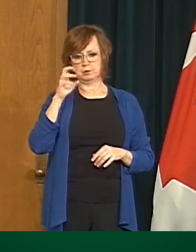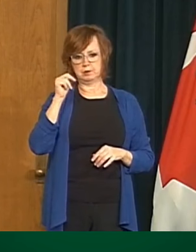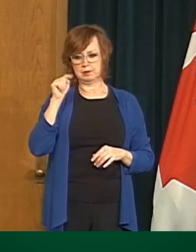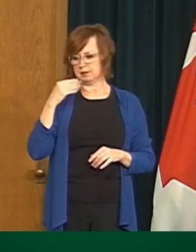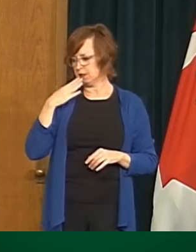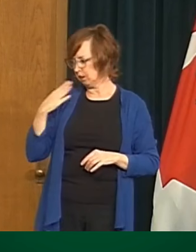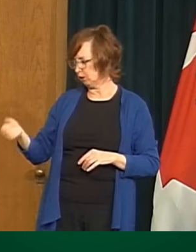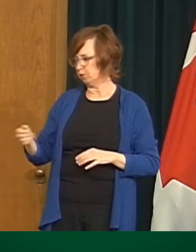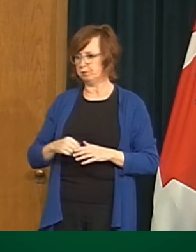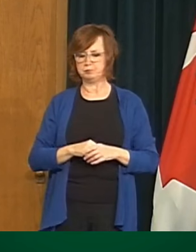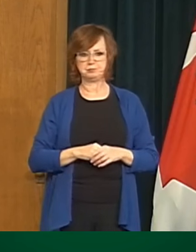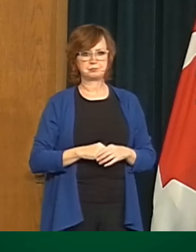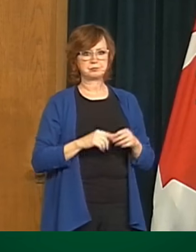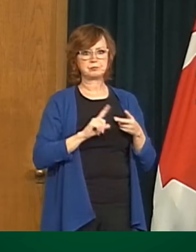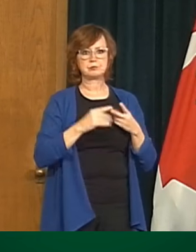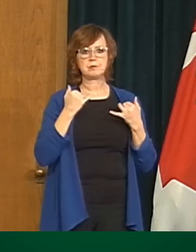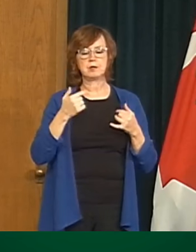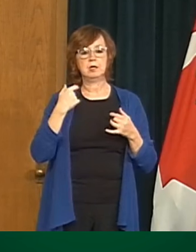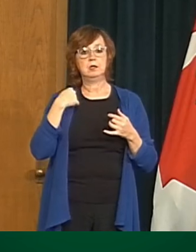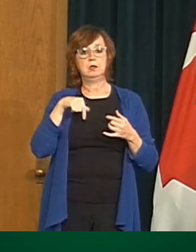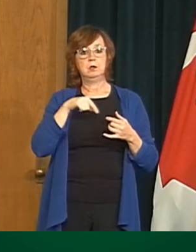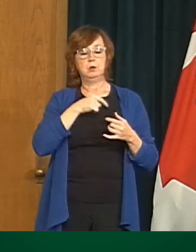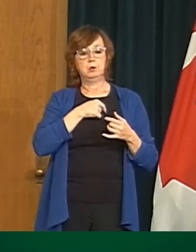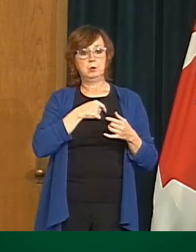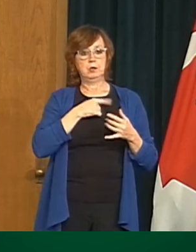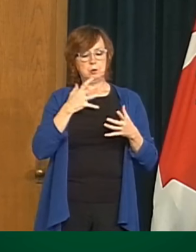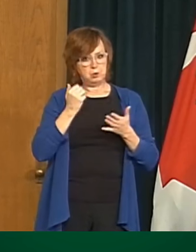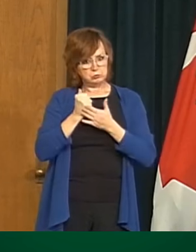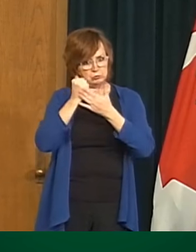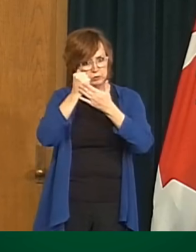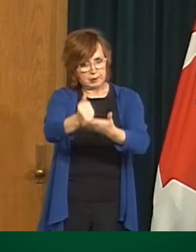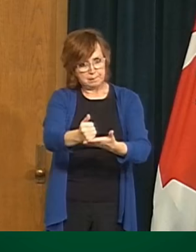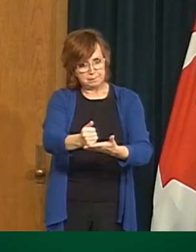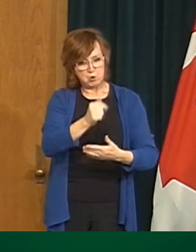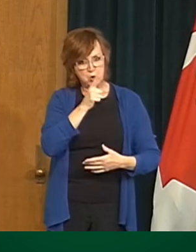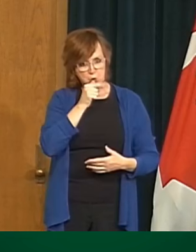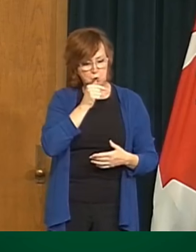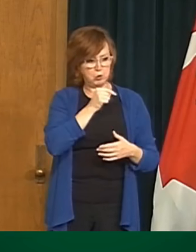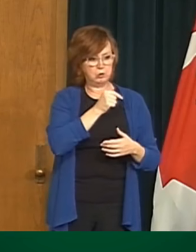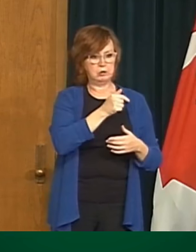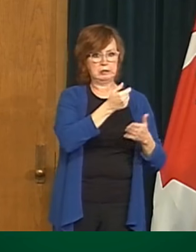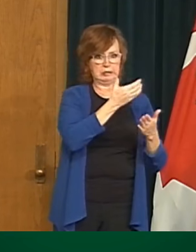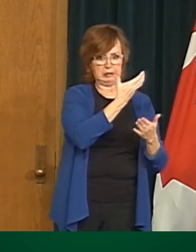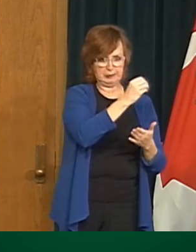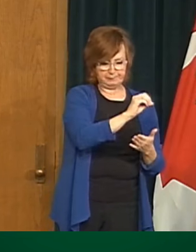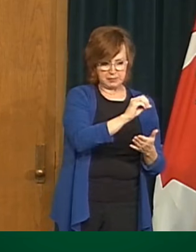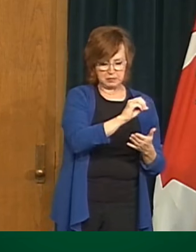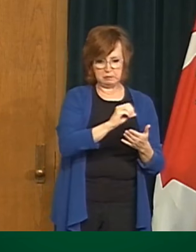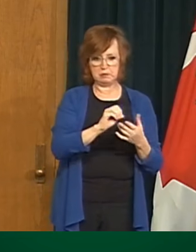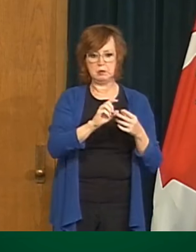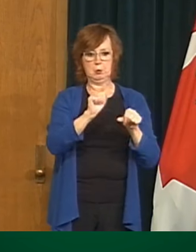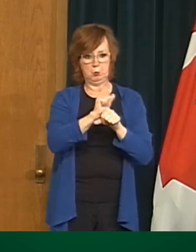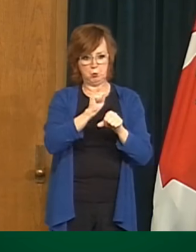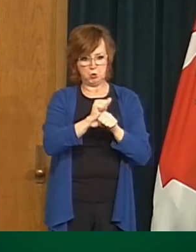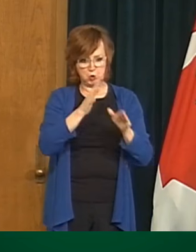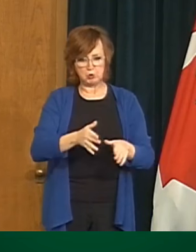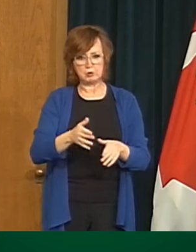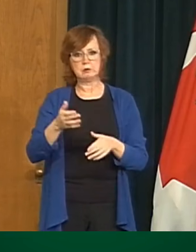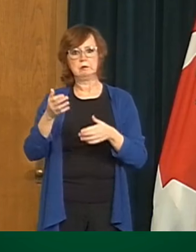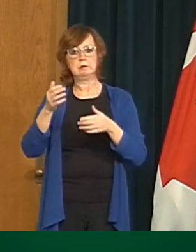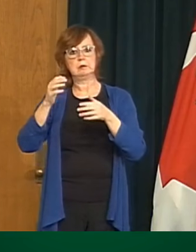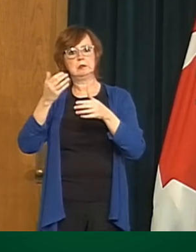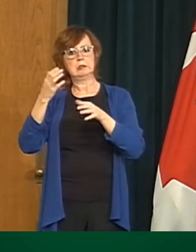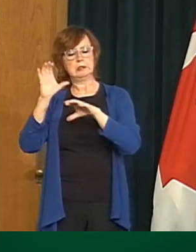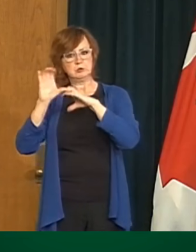noted, we want to help Saskatchewan industry and companies and workers get back to work. And we know that investing in infrastructure is